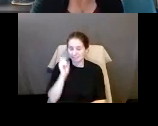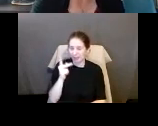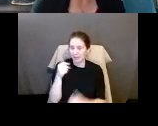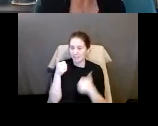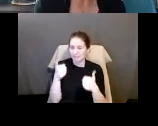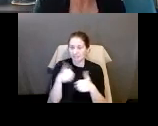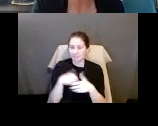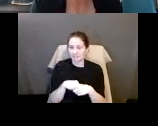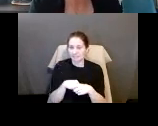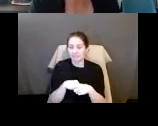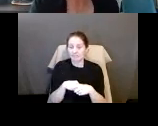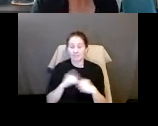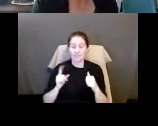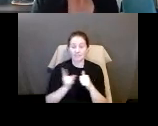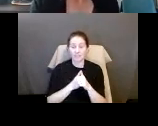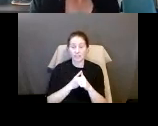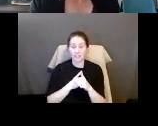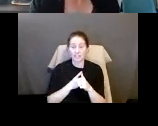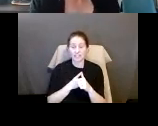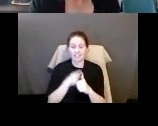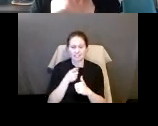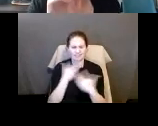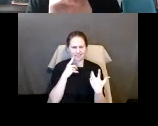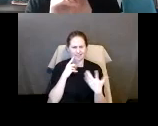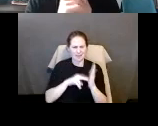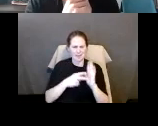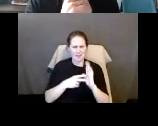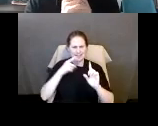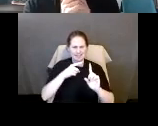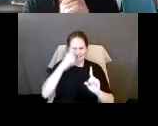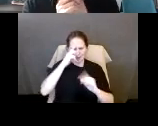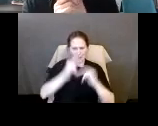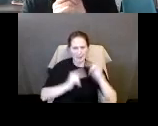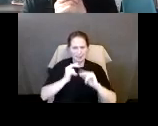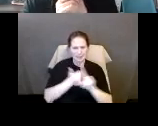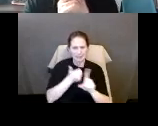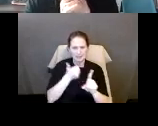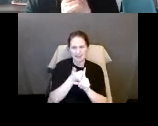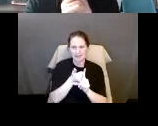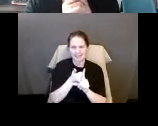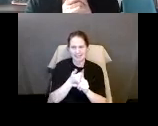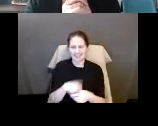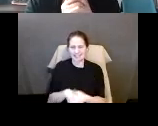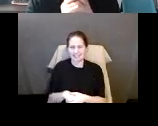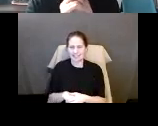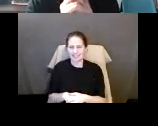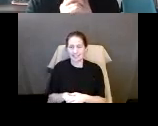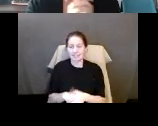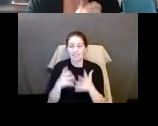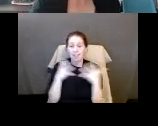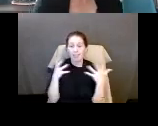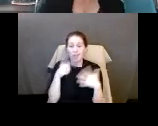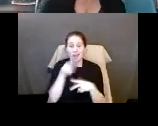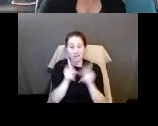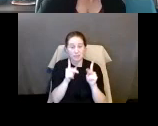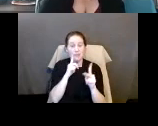So first question is, what was the purpose of the buildings at site at Wadi el-Hudi? And a lot of people